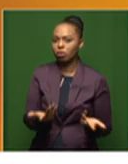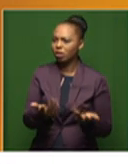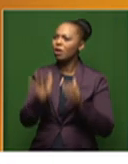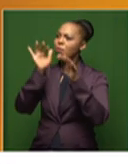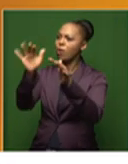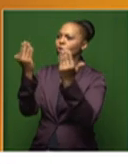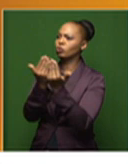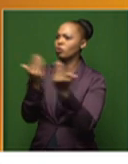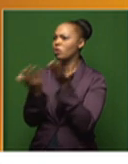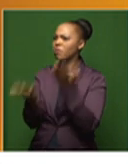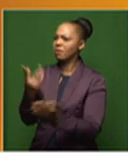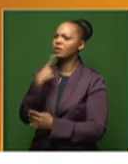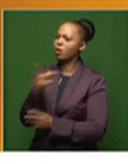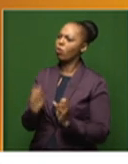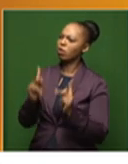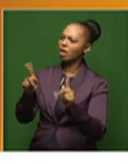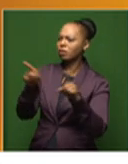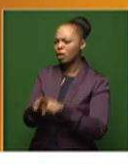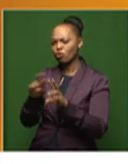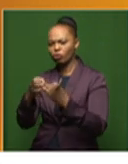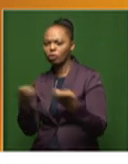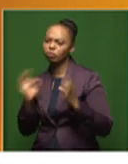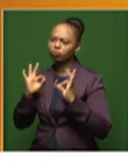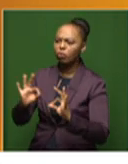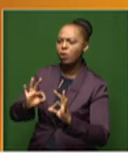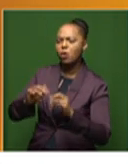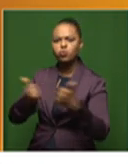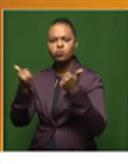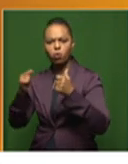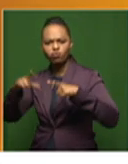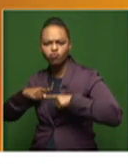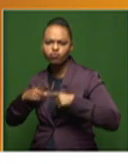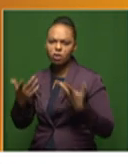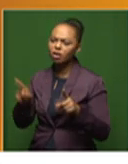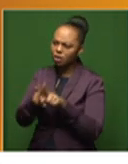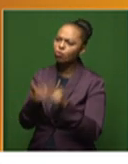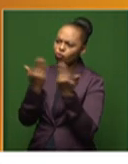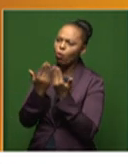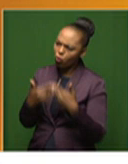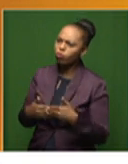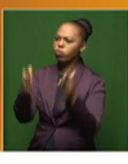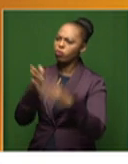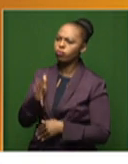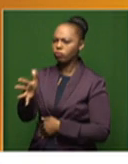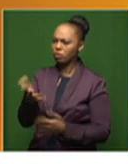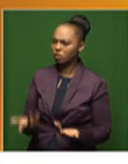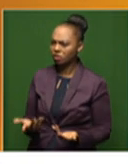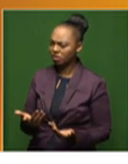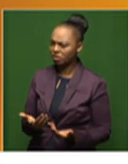schools who say that they have sufficient capacity and resources, they also want to return to school, from doing